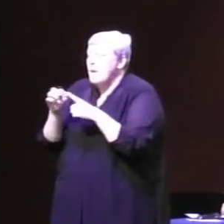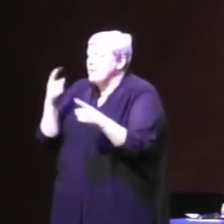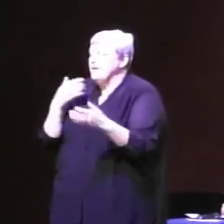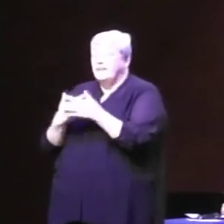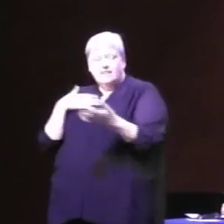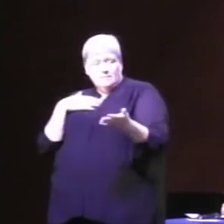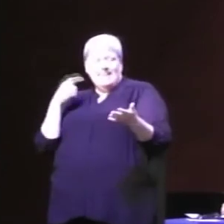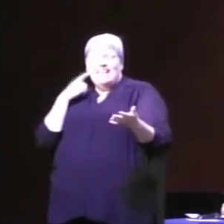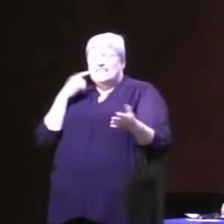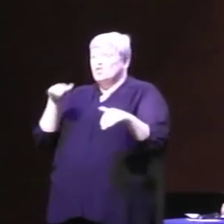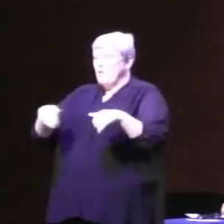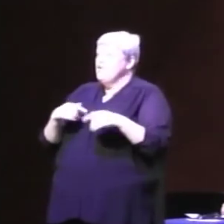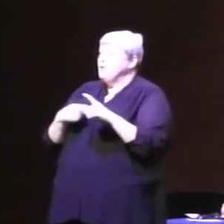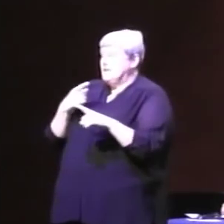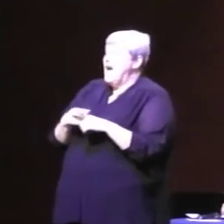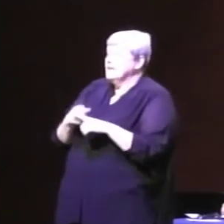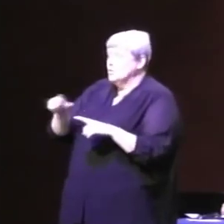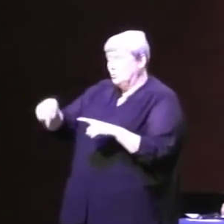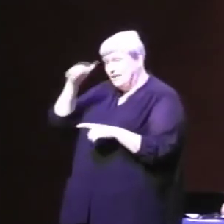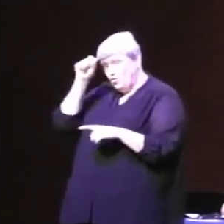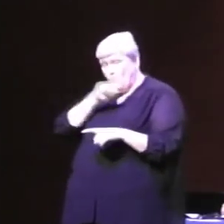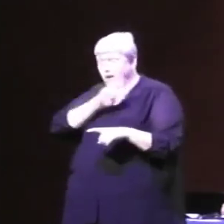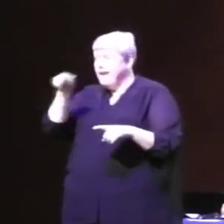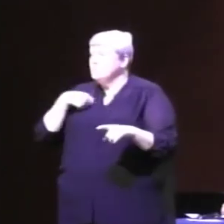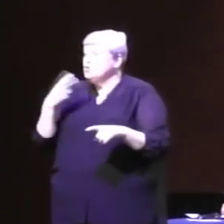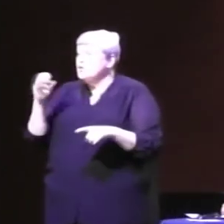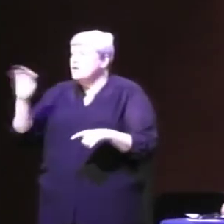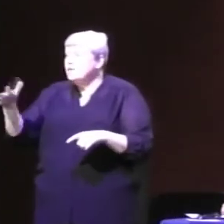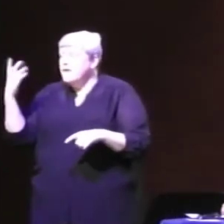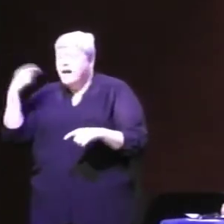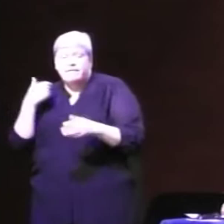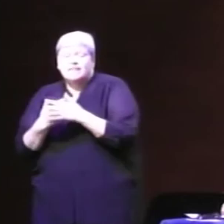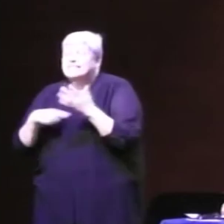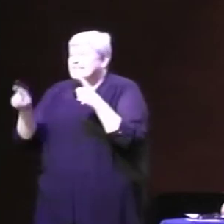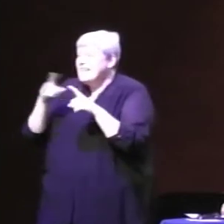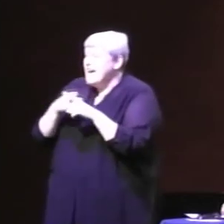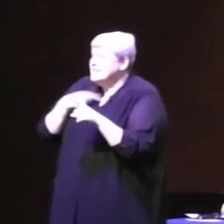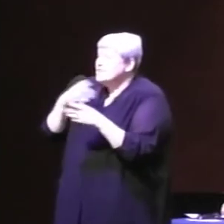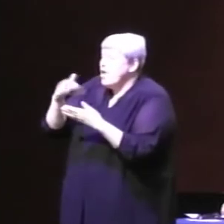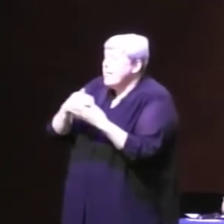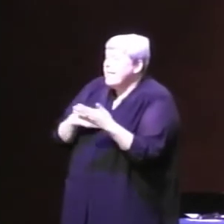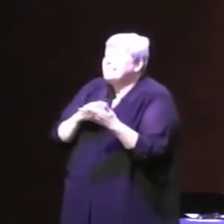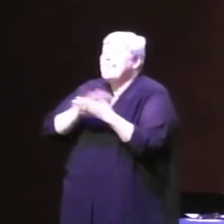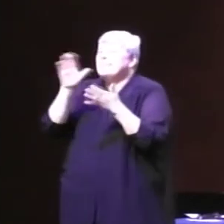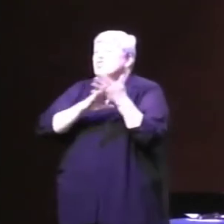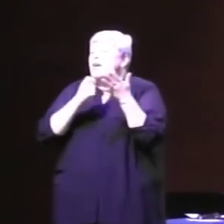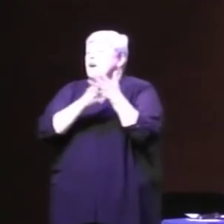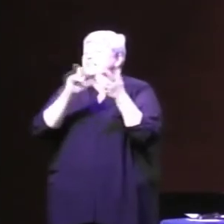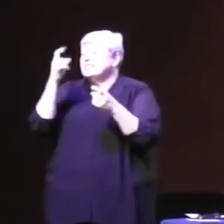to avoid and evade tax. We know this because in 2005, the Tax Collecting Department, HMRC,